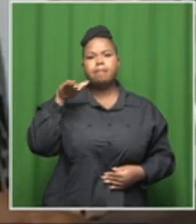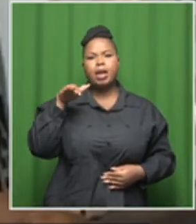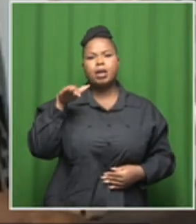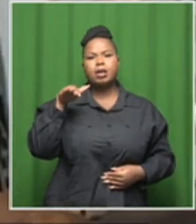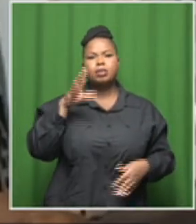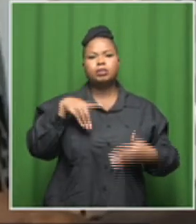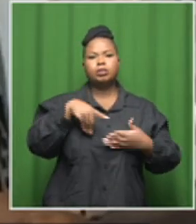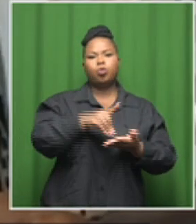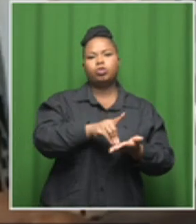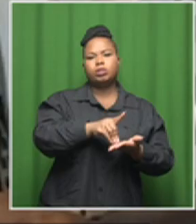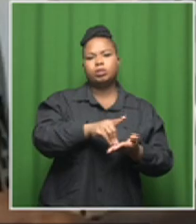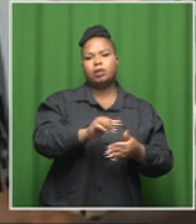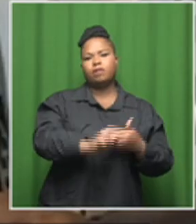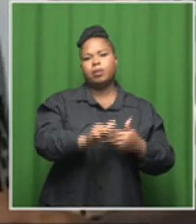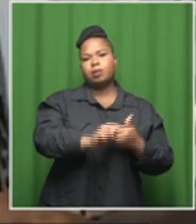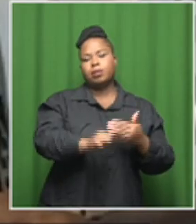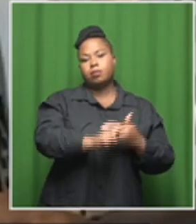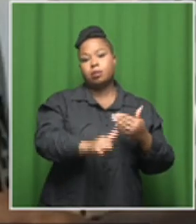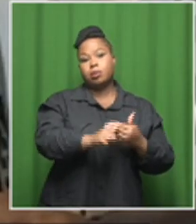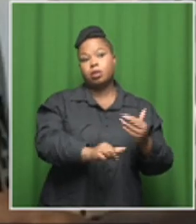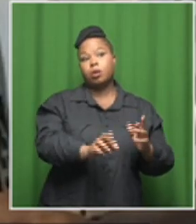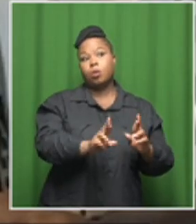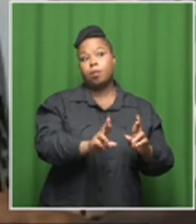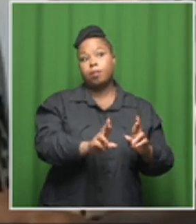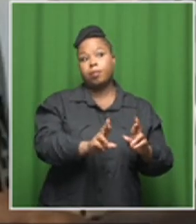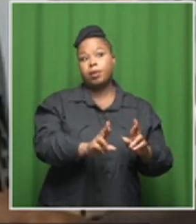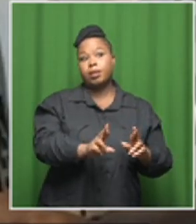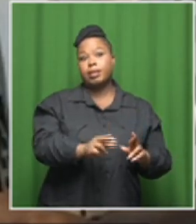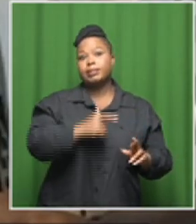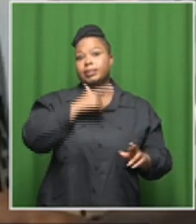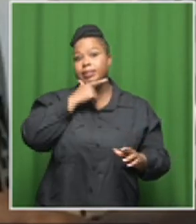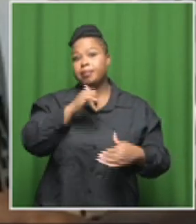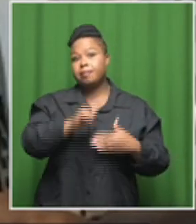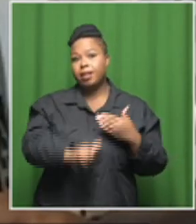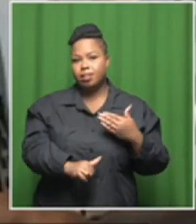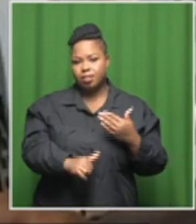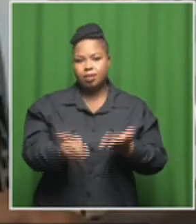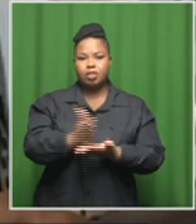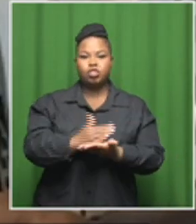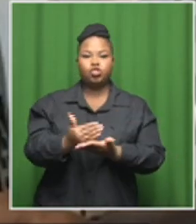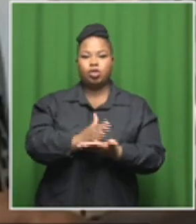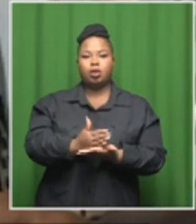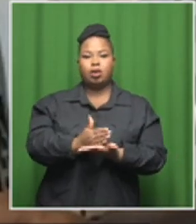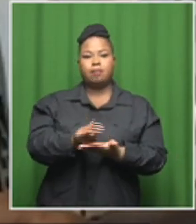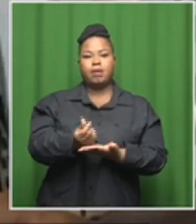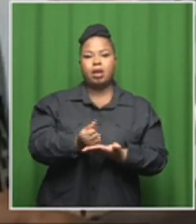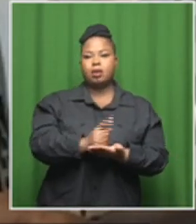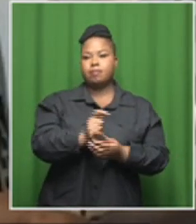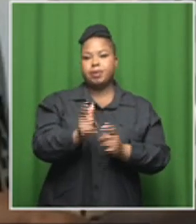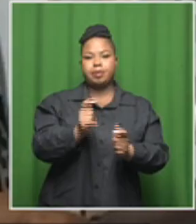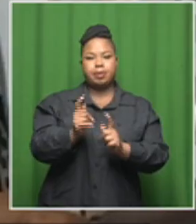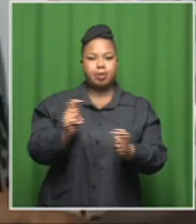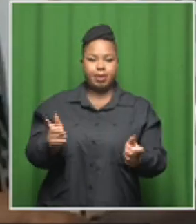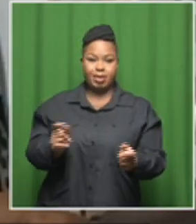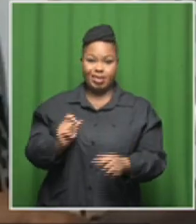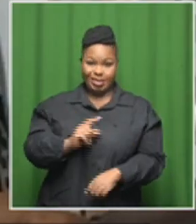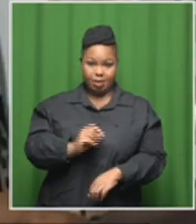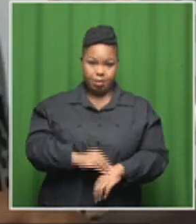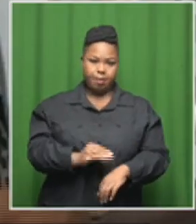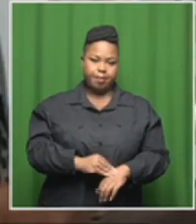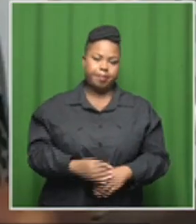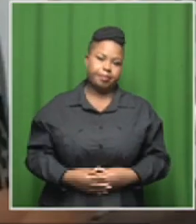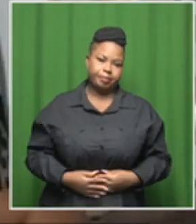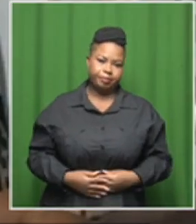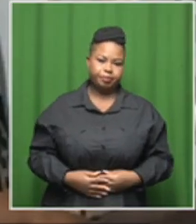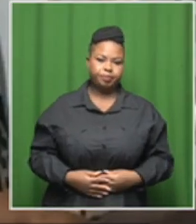facility with the hope that this time of the year is the time to distribute the money among the members. This is the problem, where